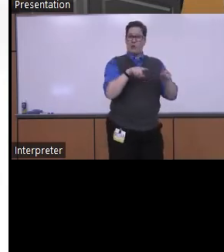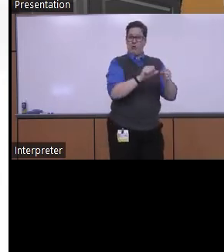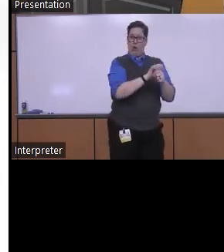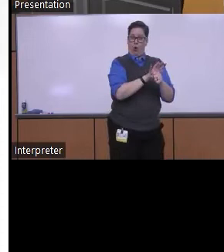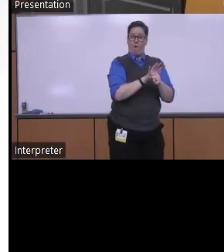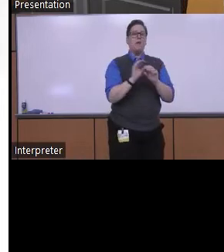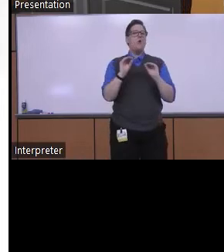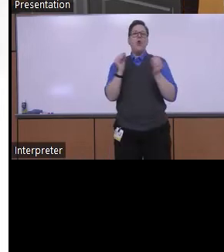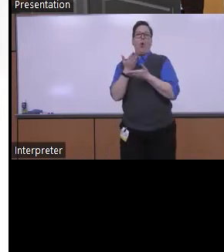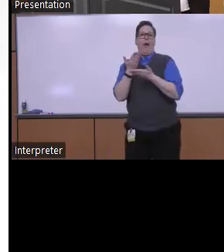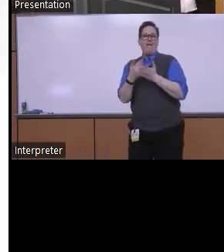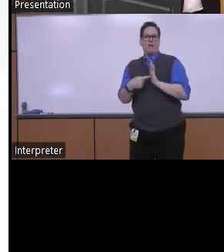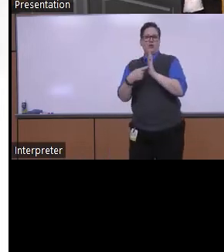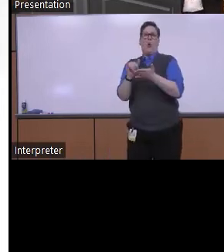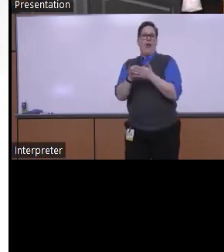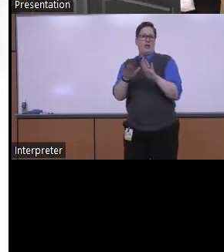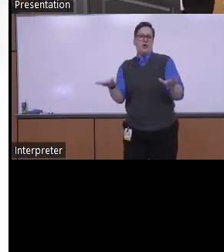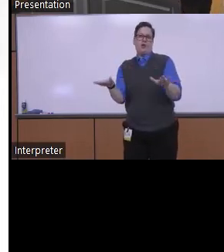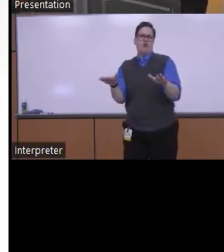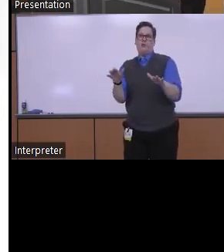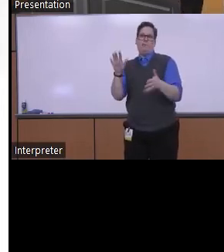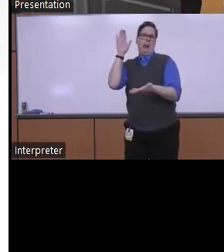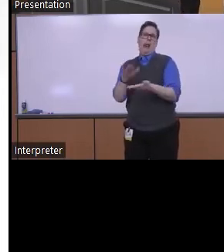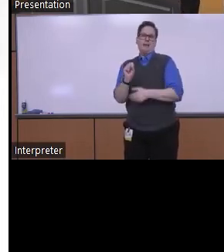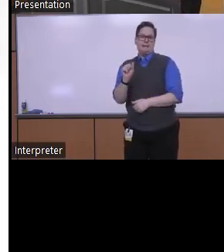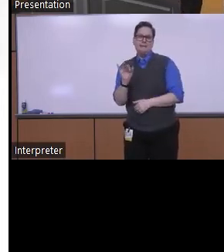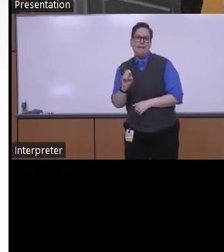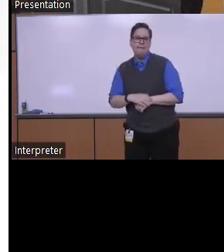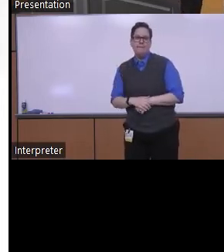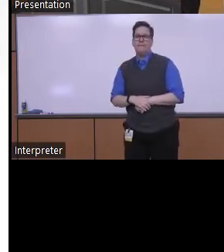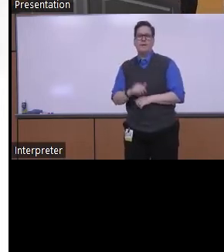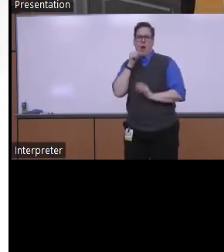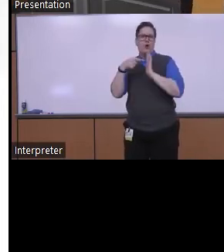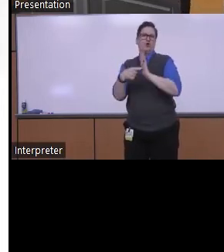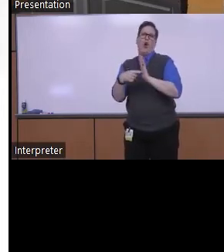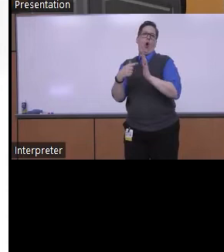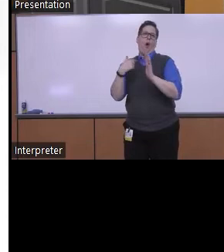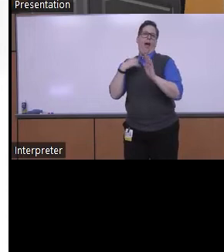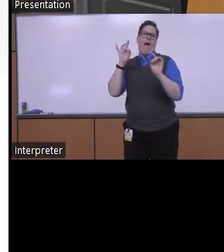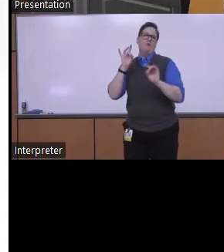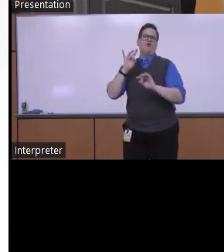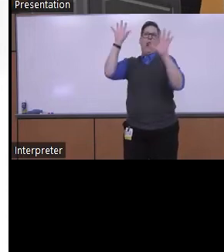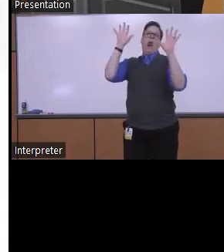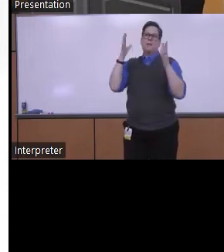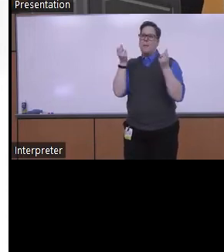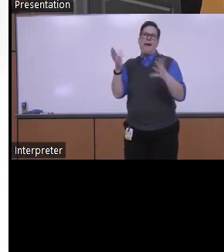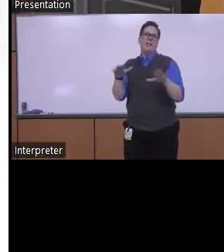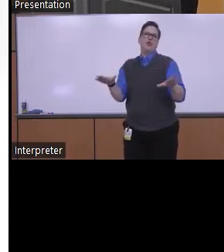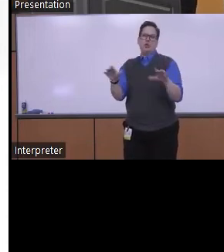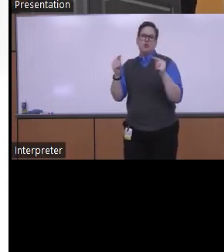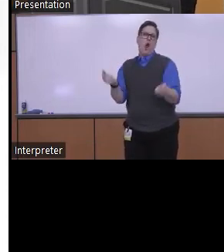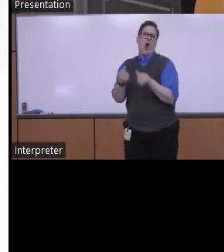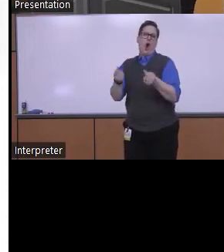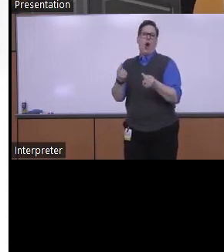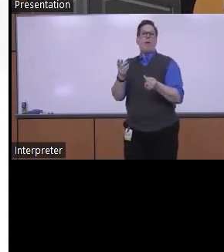there's no evidence to support the idea that kids were less safe, or that there was a crisis of undetected harm to children, which is one of the reasons that